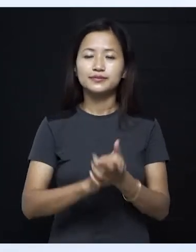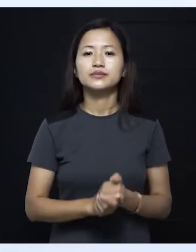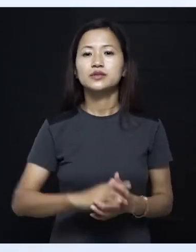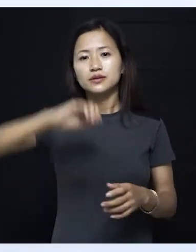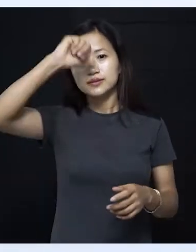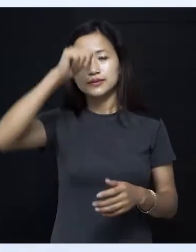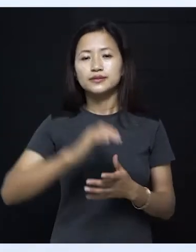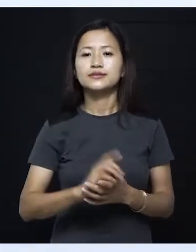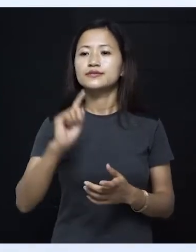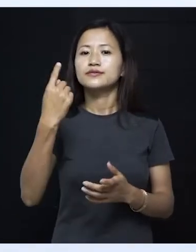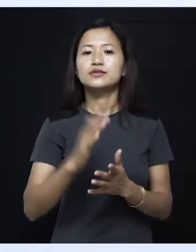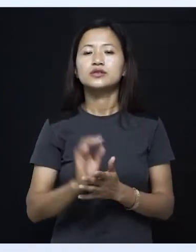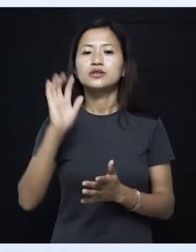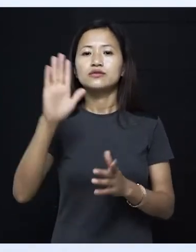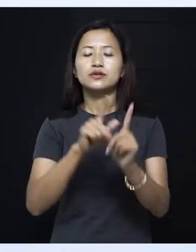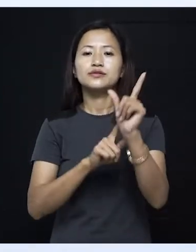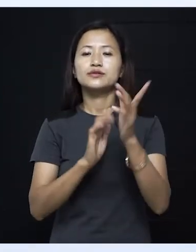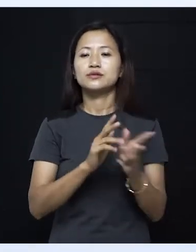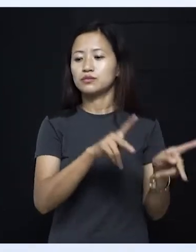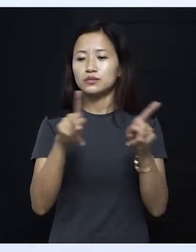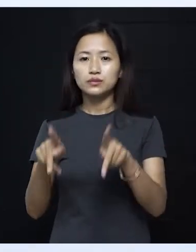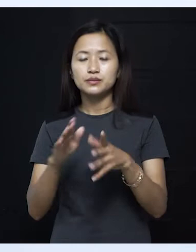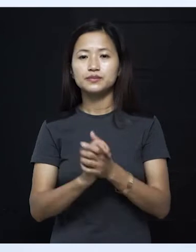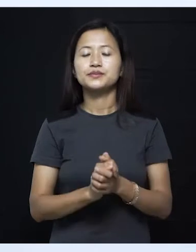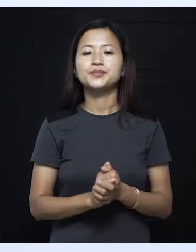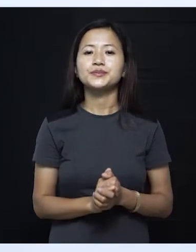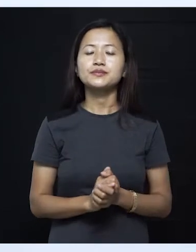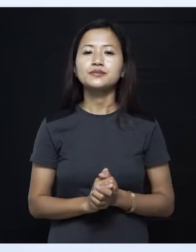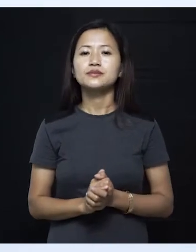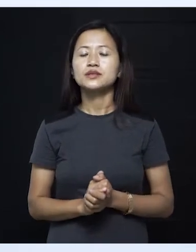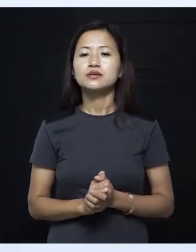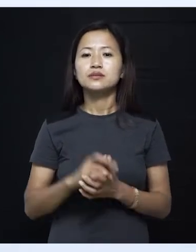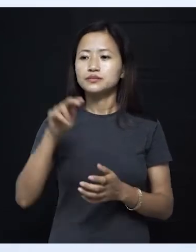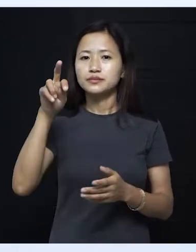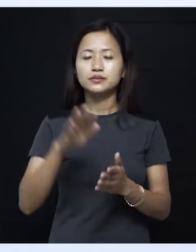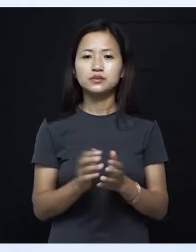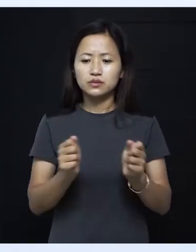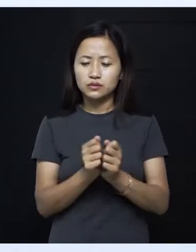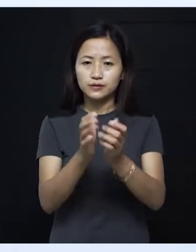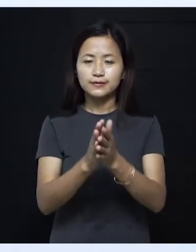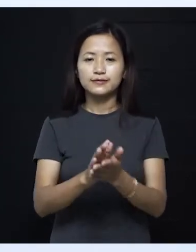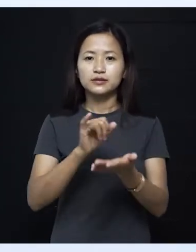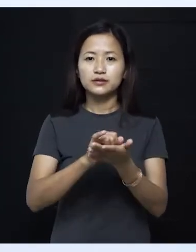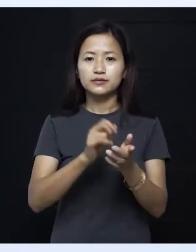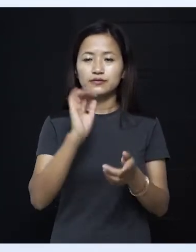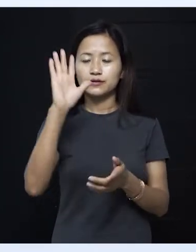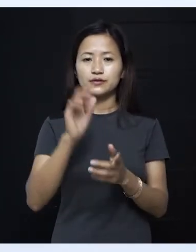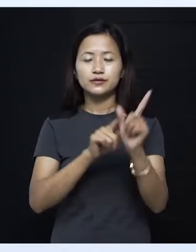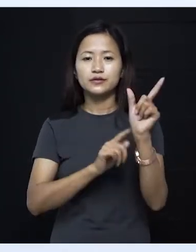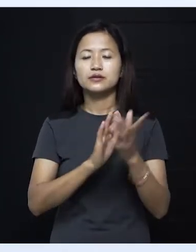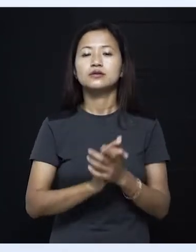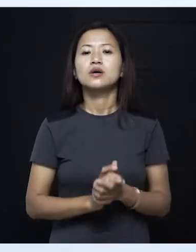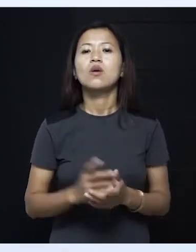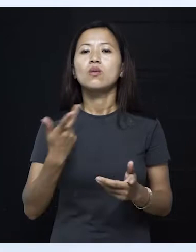the India's first 5-year plan, 5-year plan means within that 5 years, what are